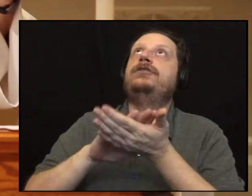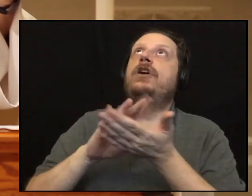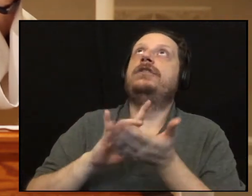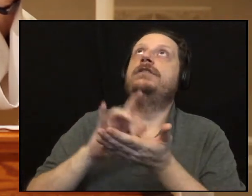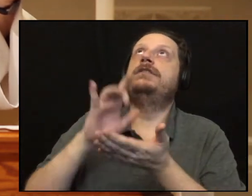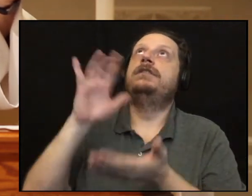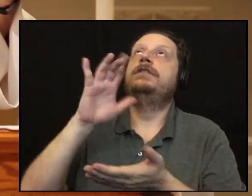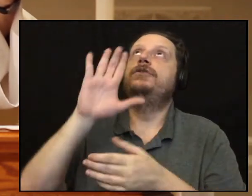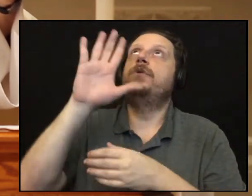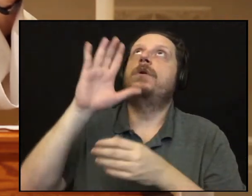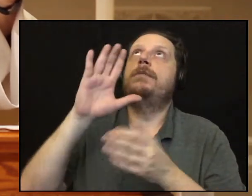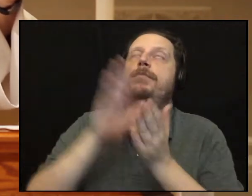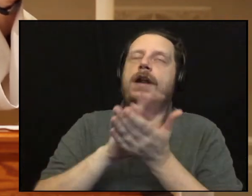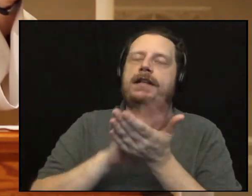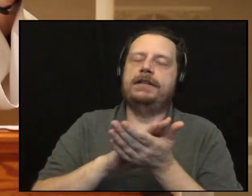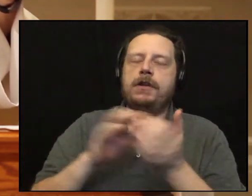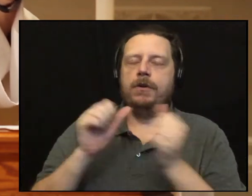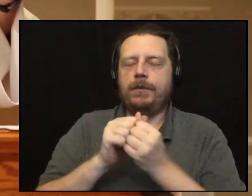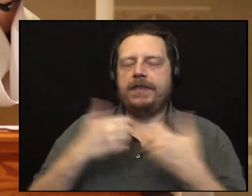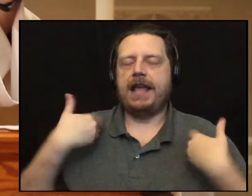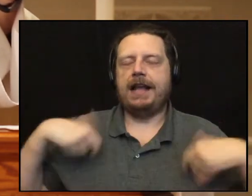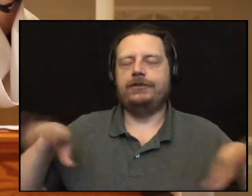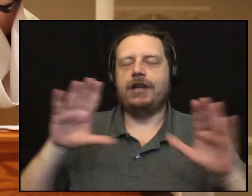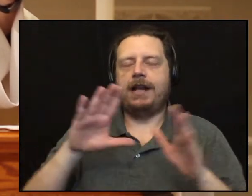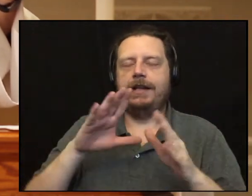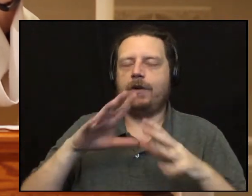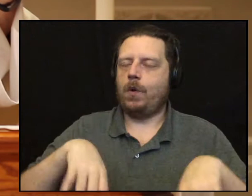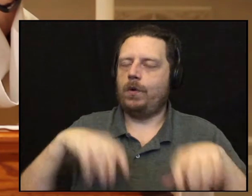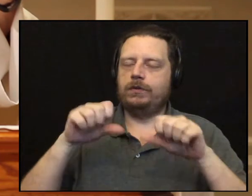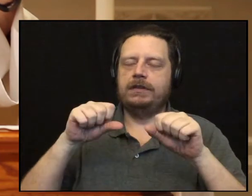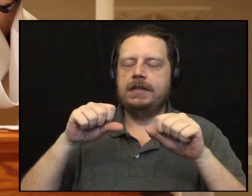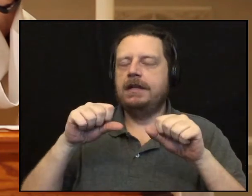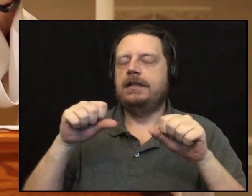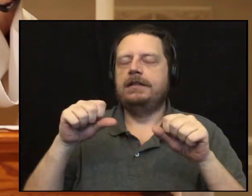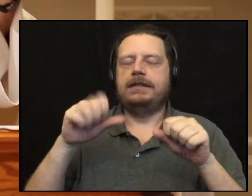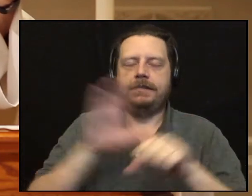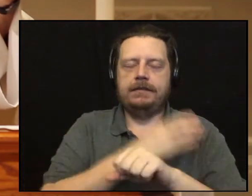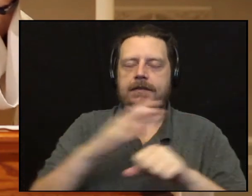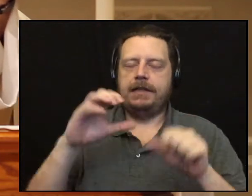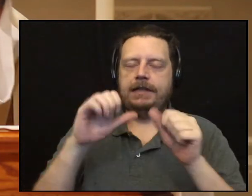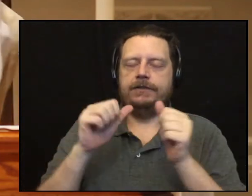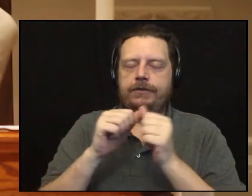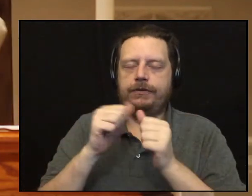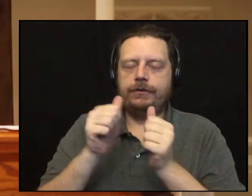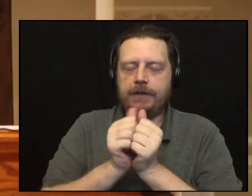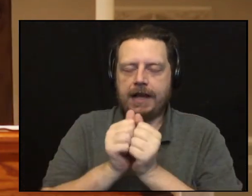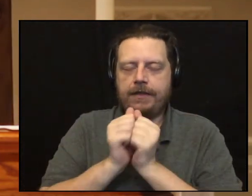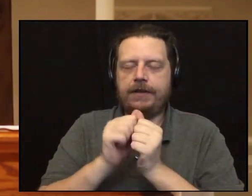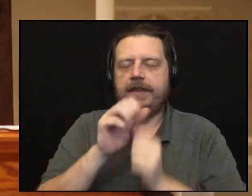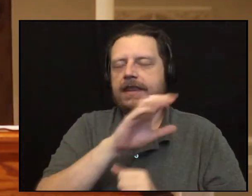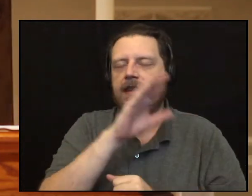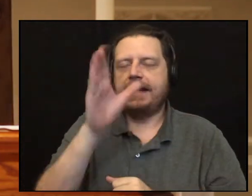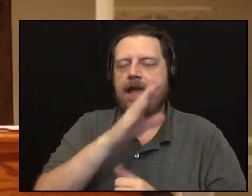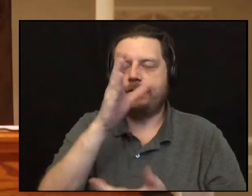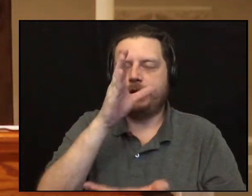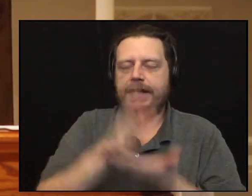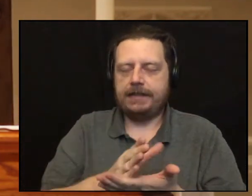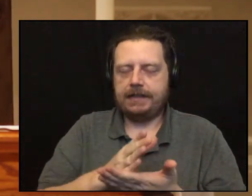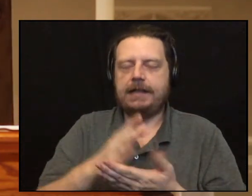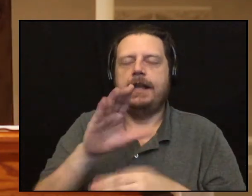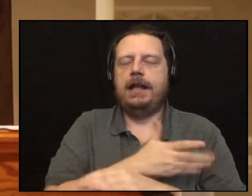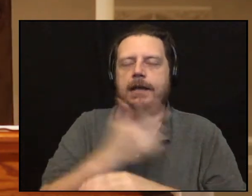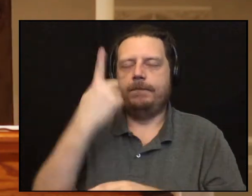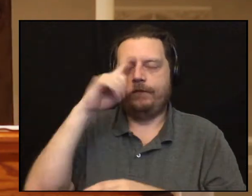powers with the angelic host sing together the unending hymn of your glory as they acclaim.